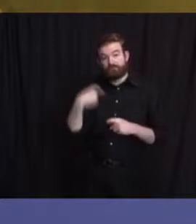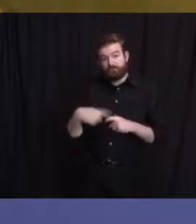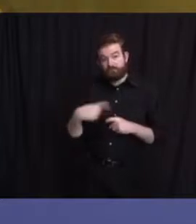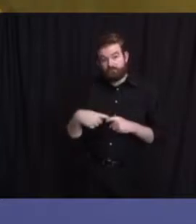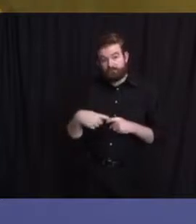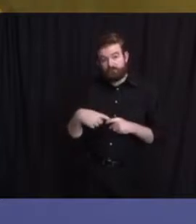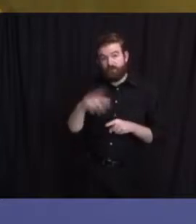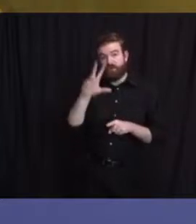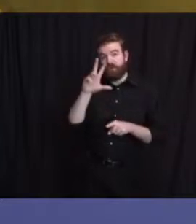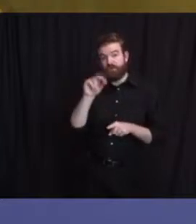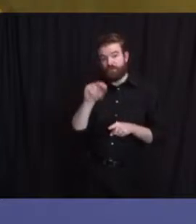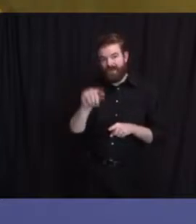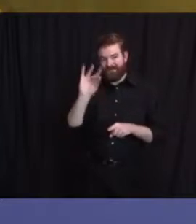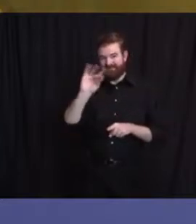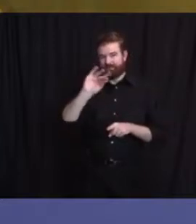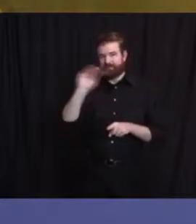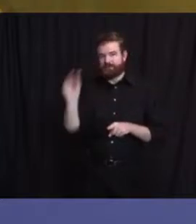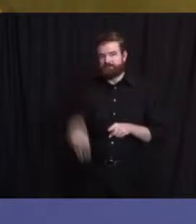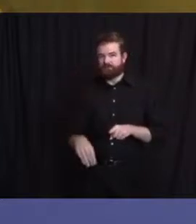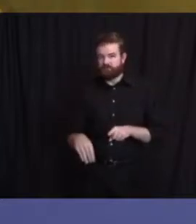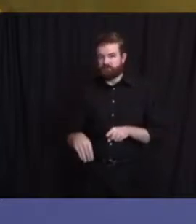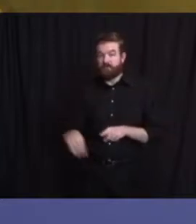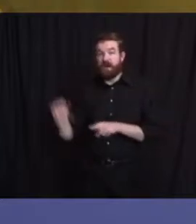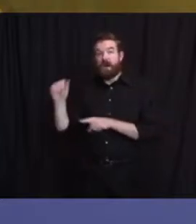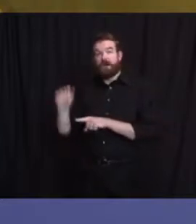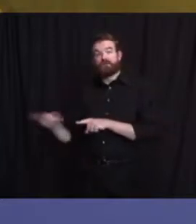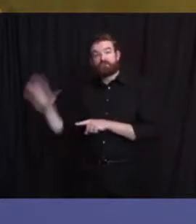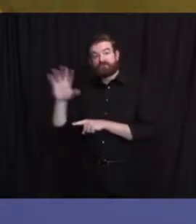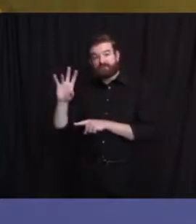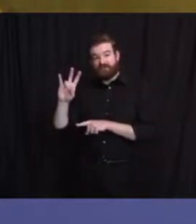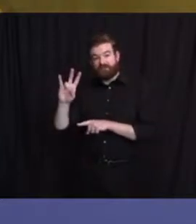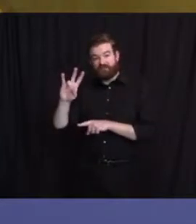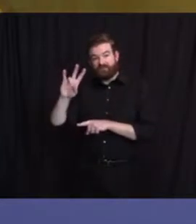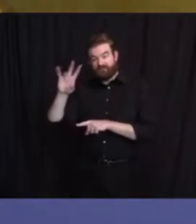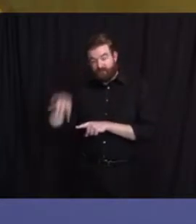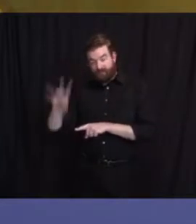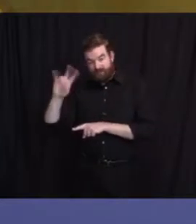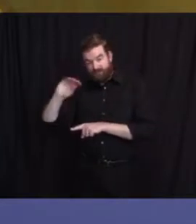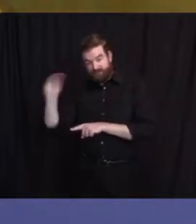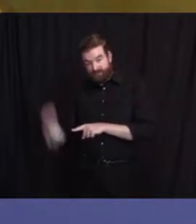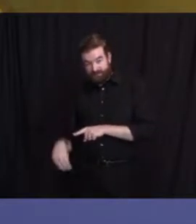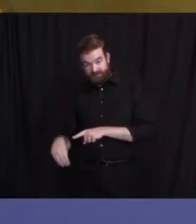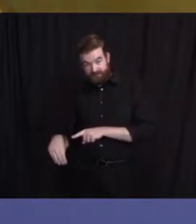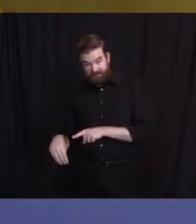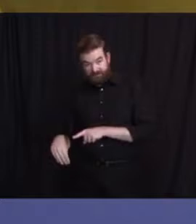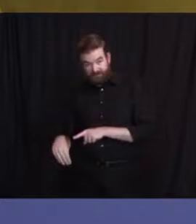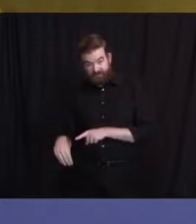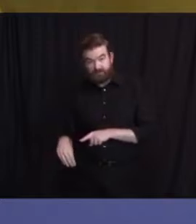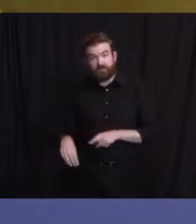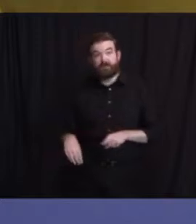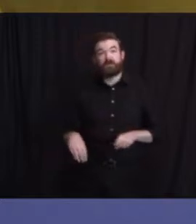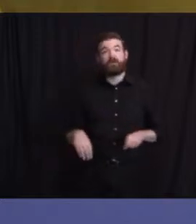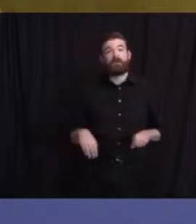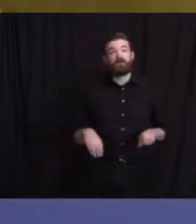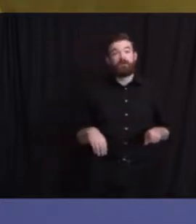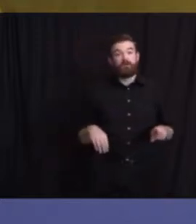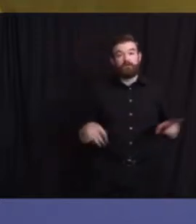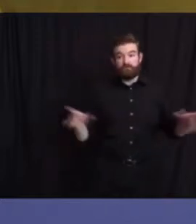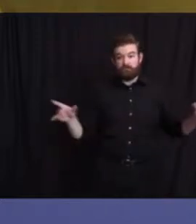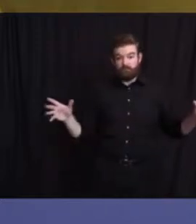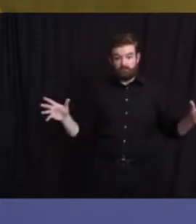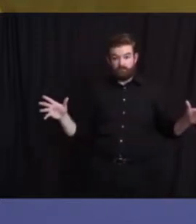30.8. And Asian, 7.7. So although the N is quite small, we are seeing